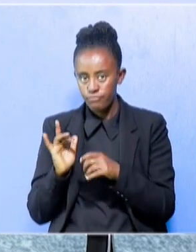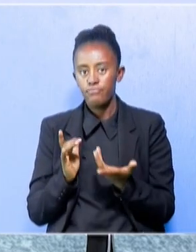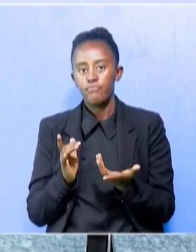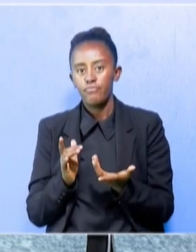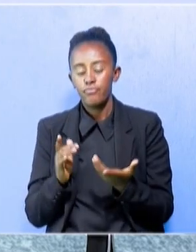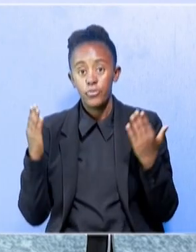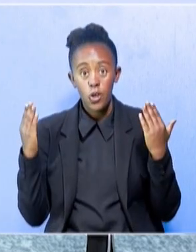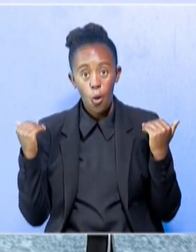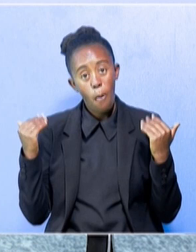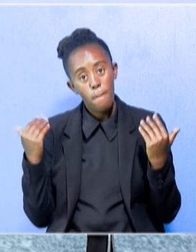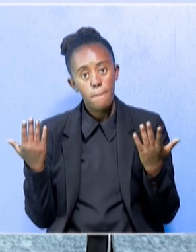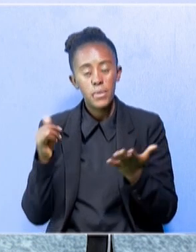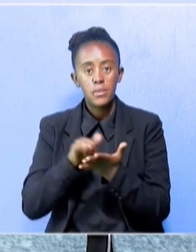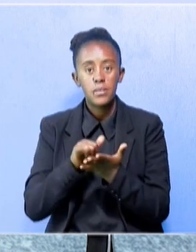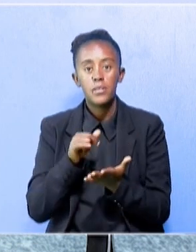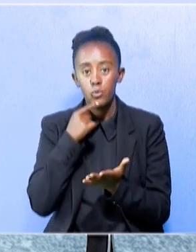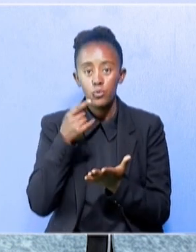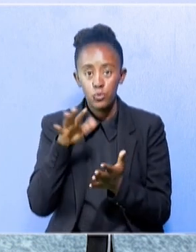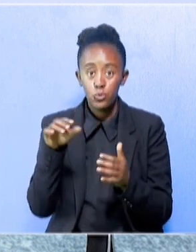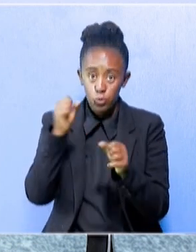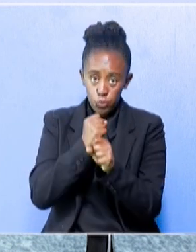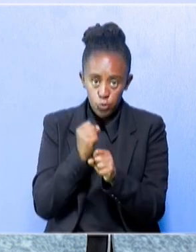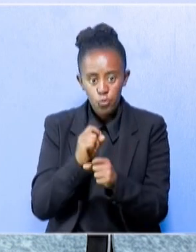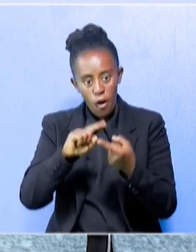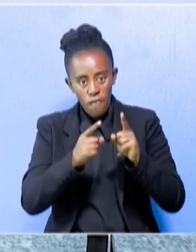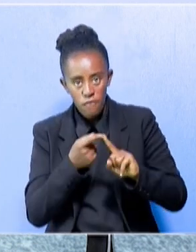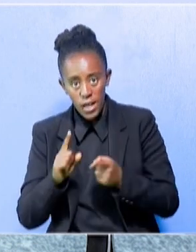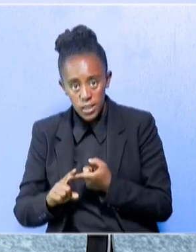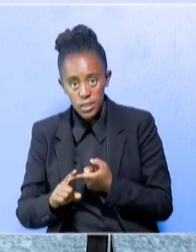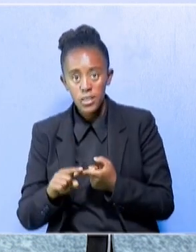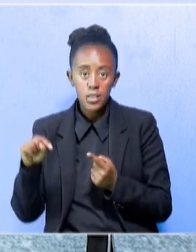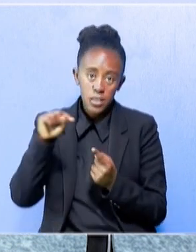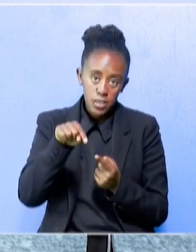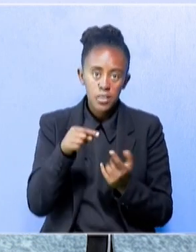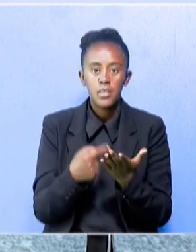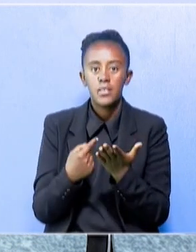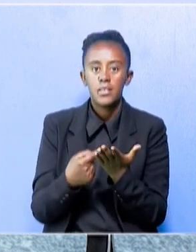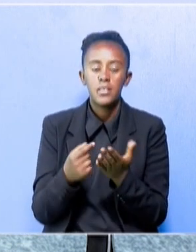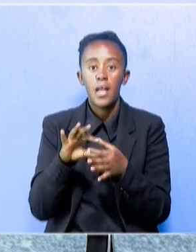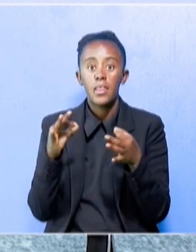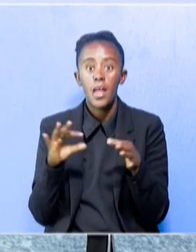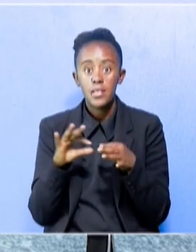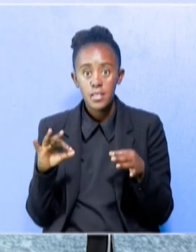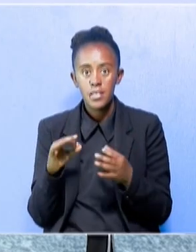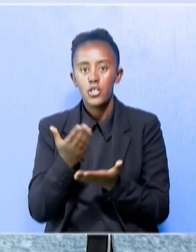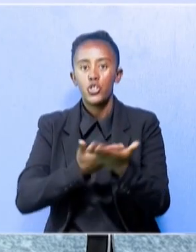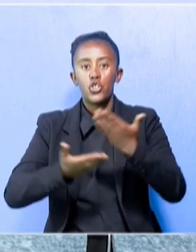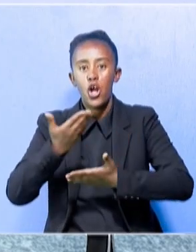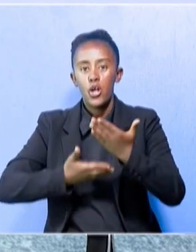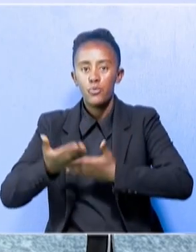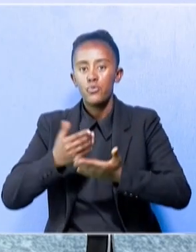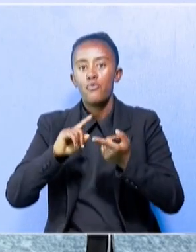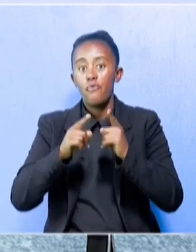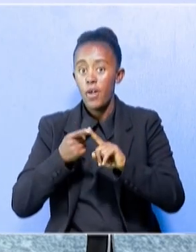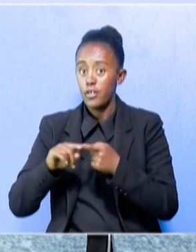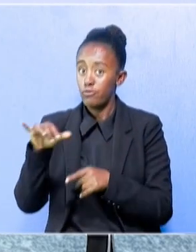I hope that I told you to do with your friends and to do these sentences and share your sentence to your